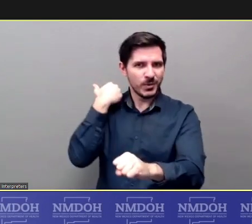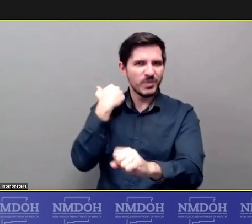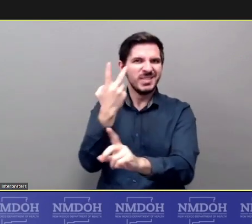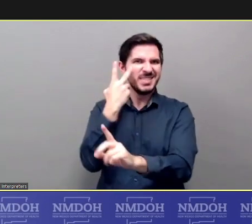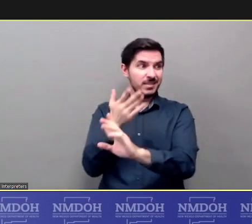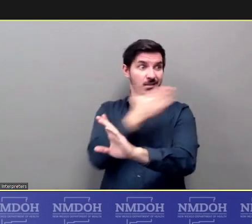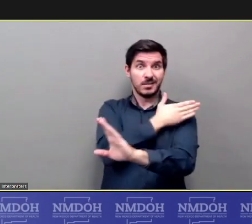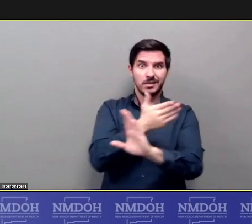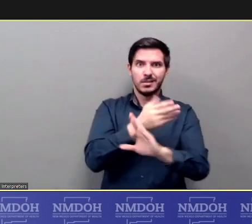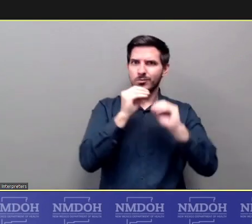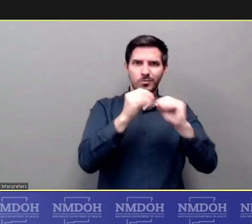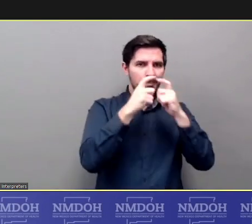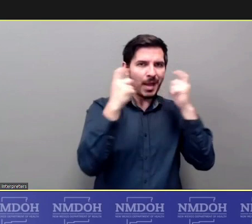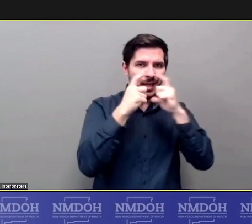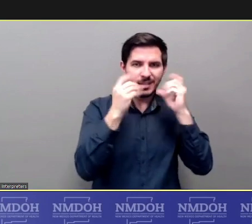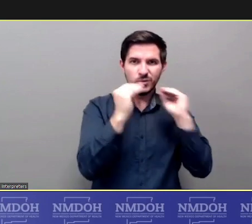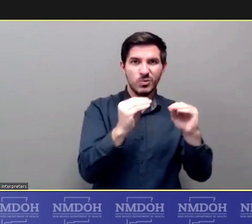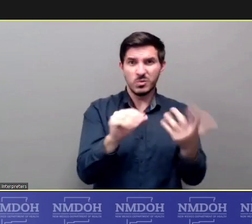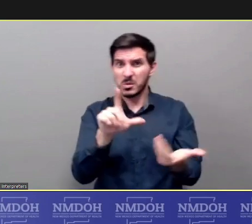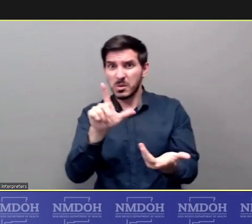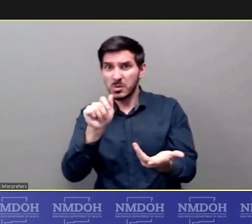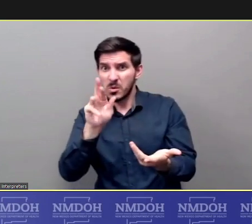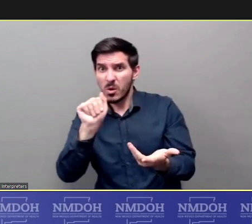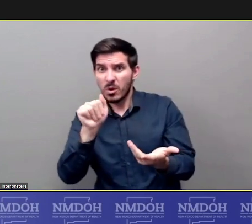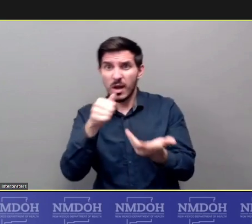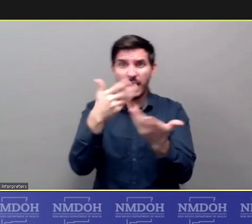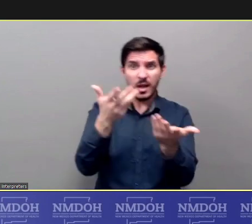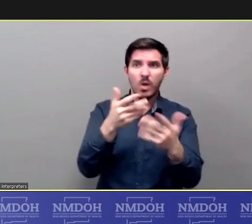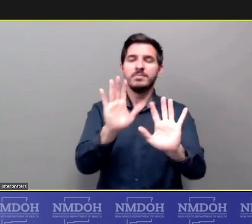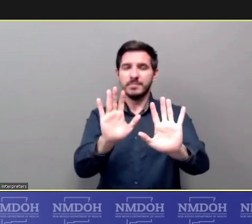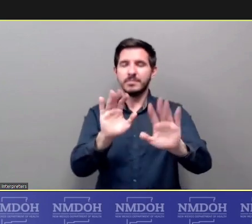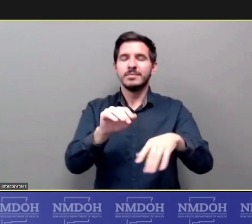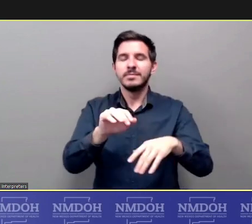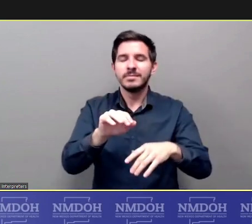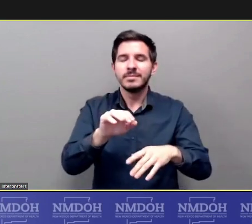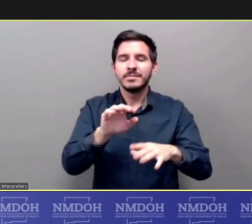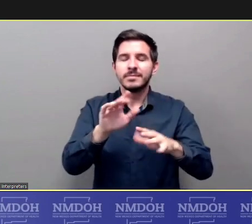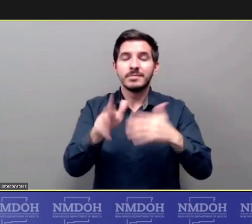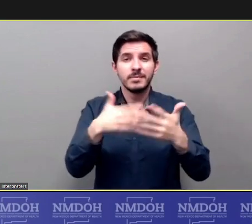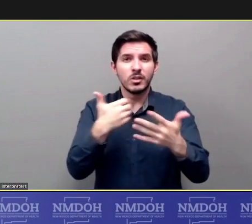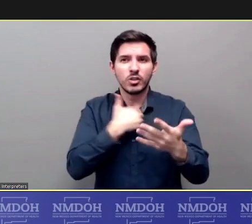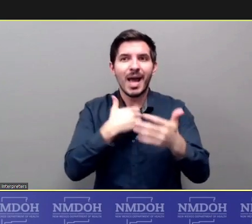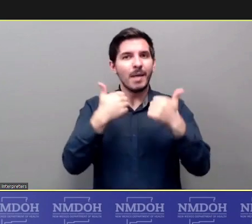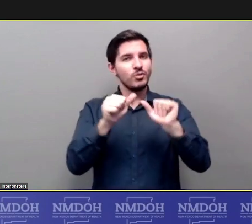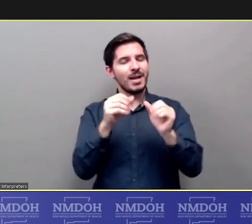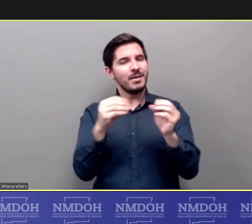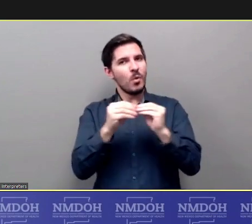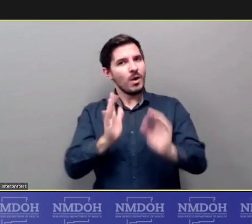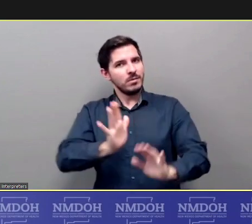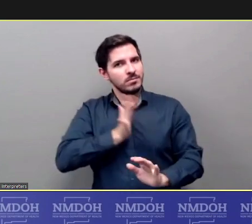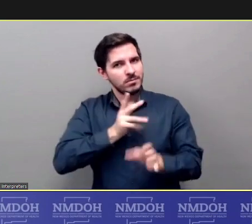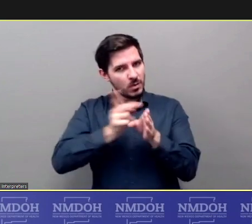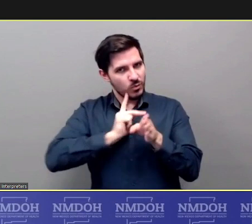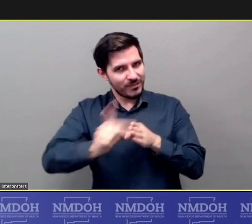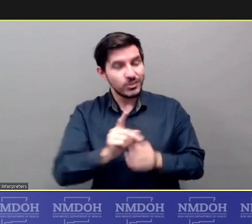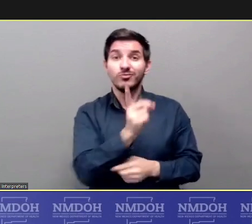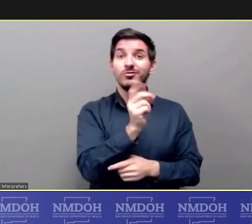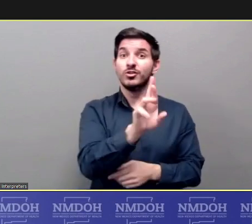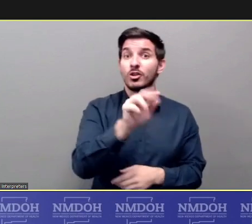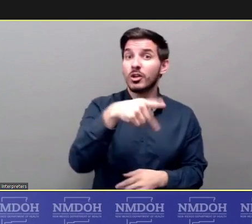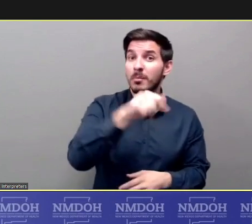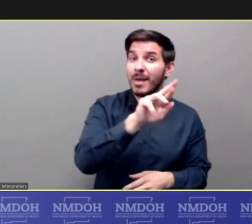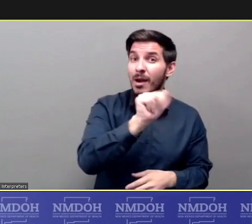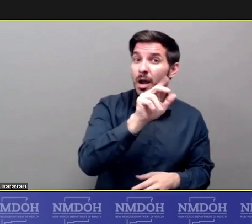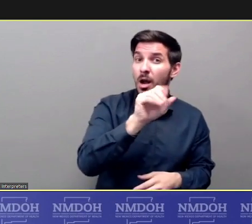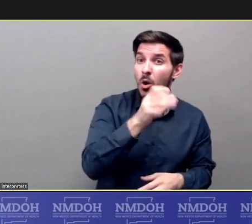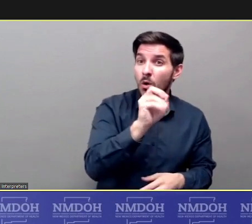wore masks. Laura or sorry, I'm trying to be more professional here. So Dr. Perron or Dr. Duran,